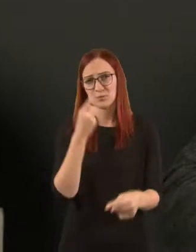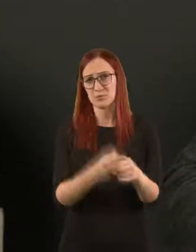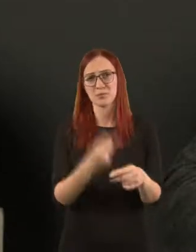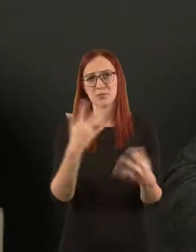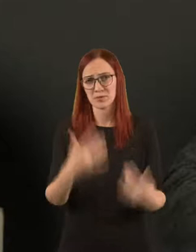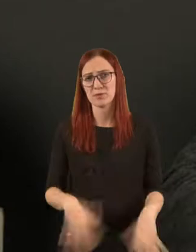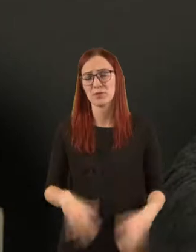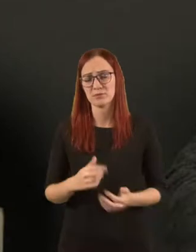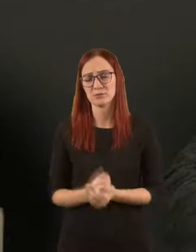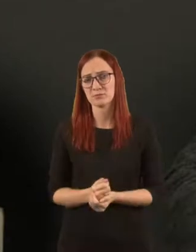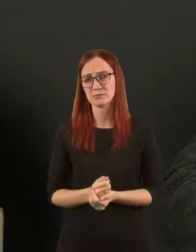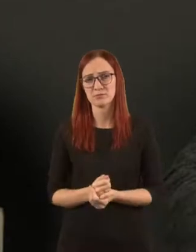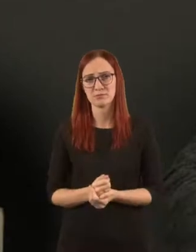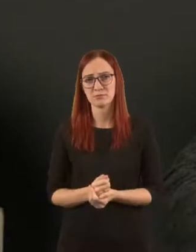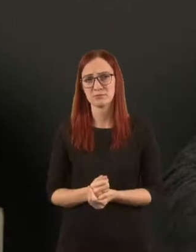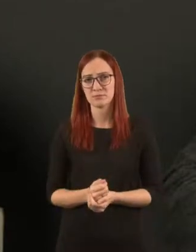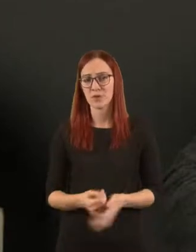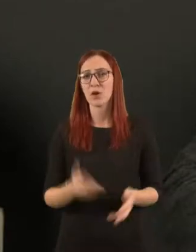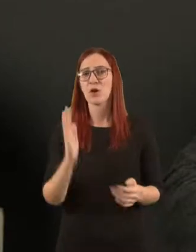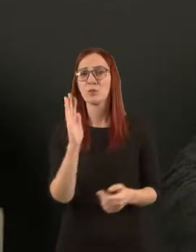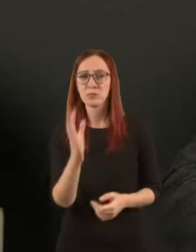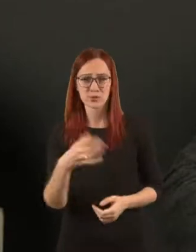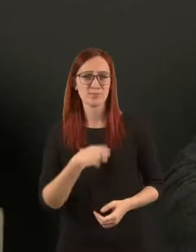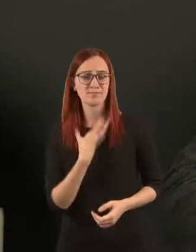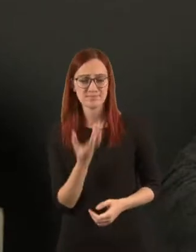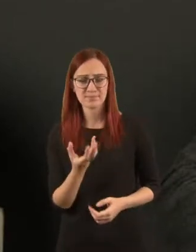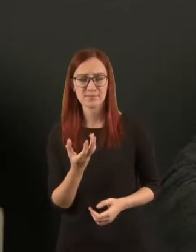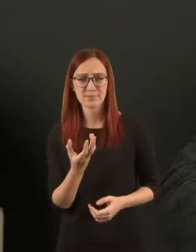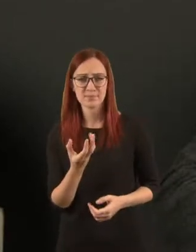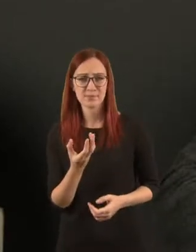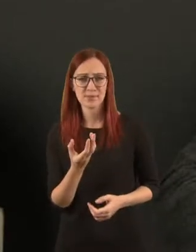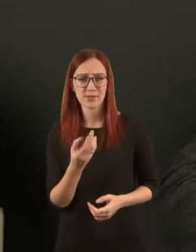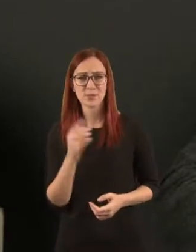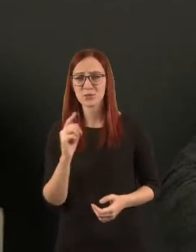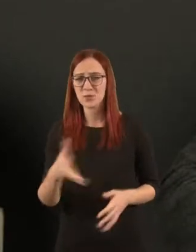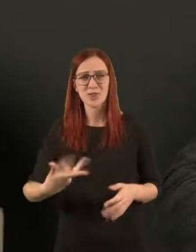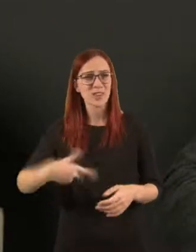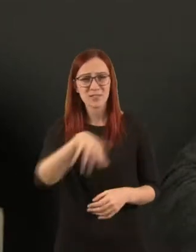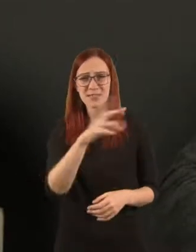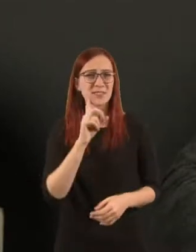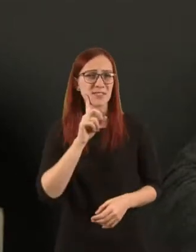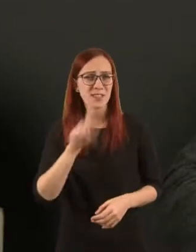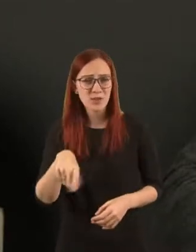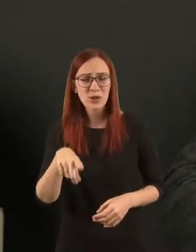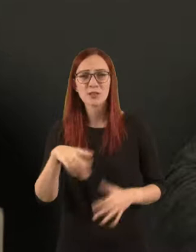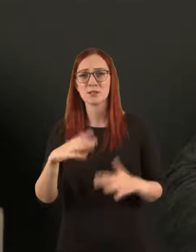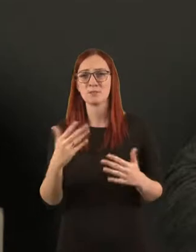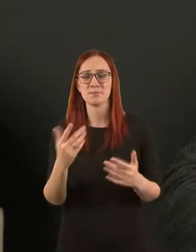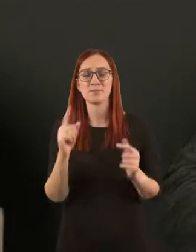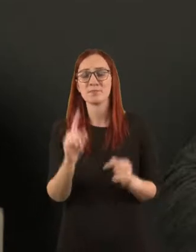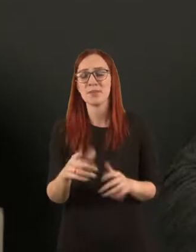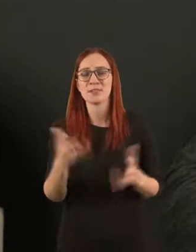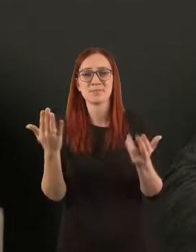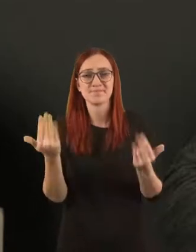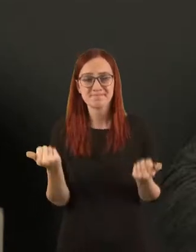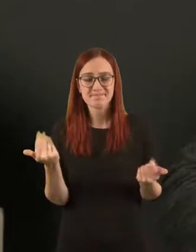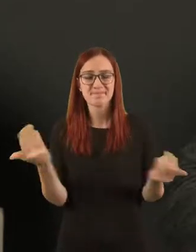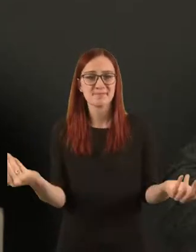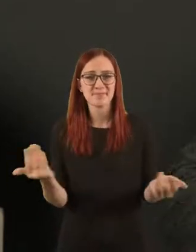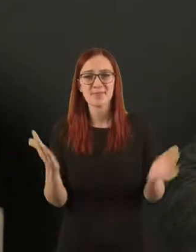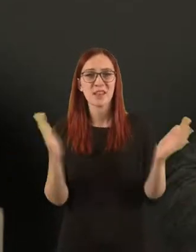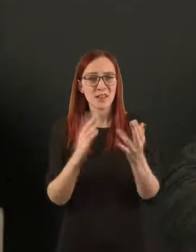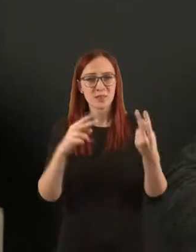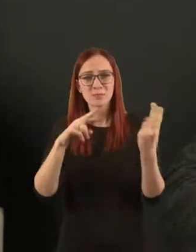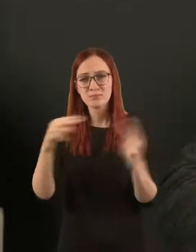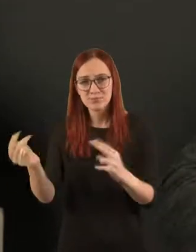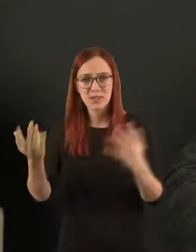Some experts believe that mitigation policies are not sufficient already. We are already in the